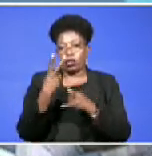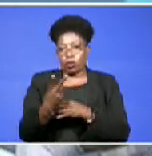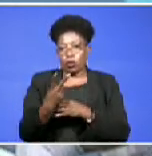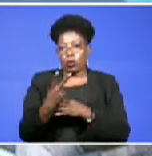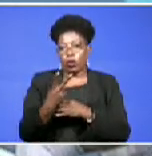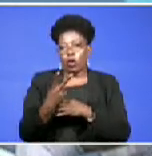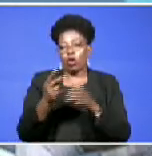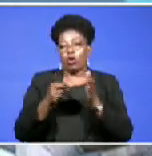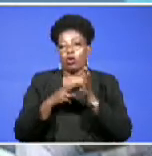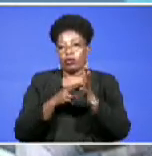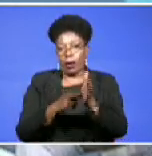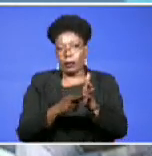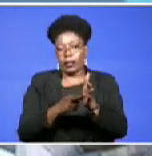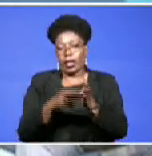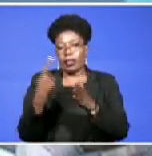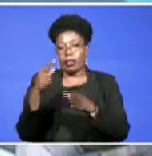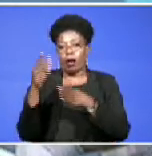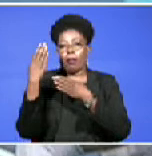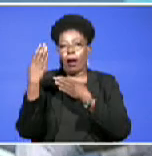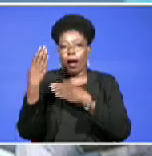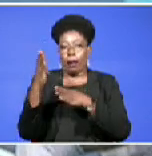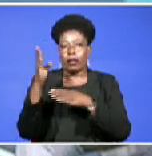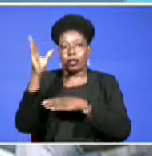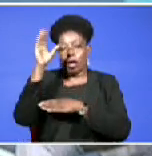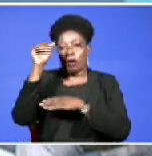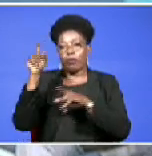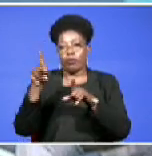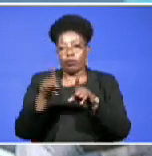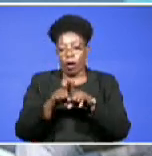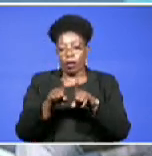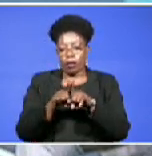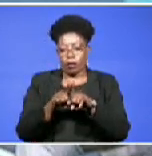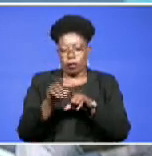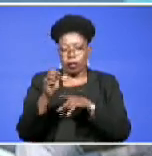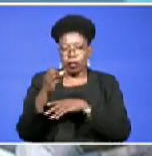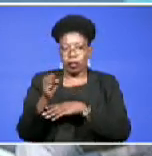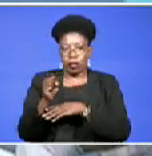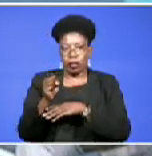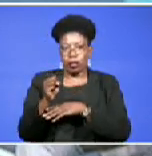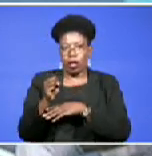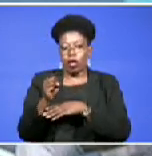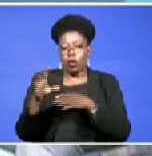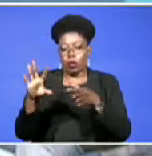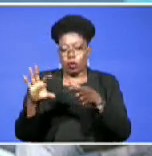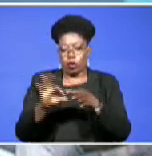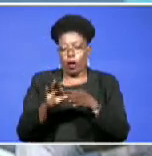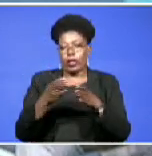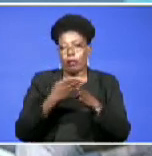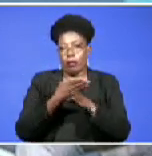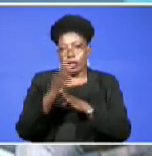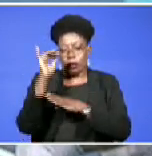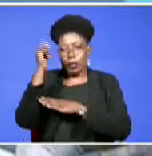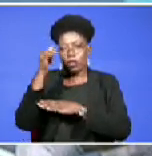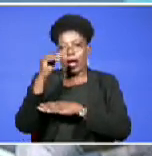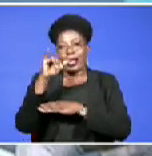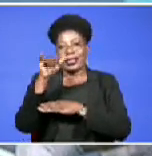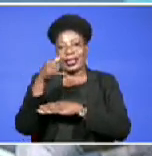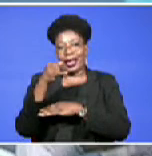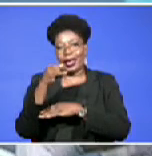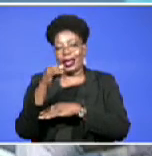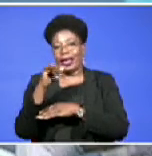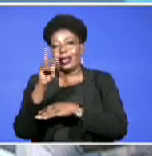next month in Costa Rica. Brothers Baker and Spencer Newman will join the Major Boys, PJ and KJ,